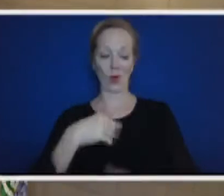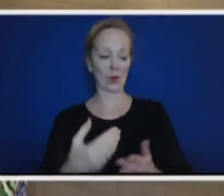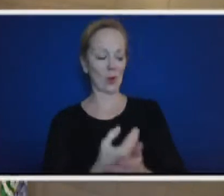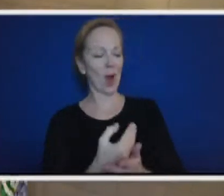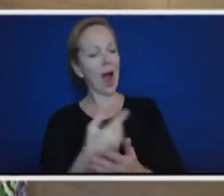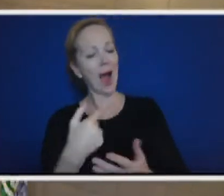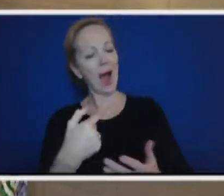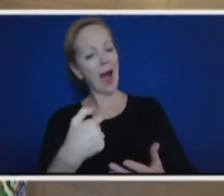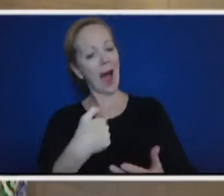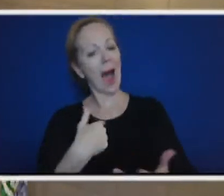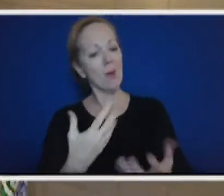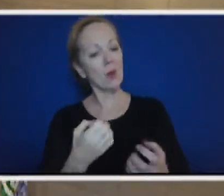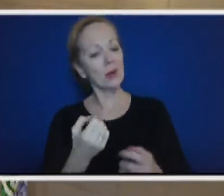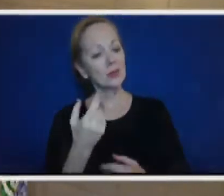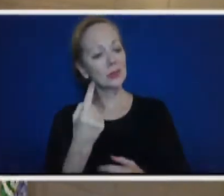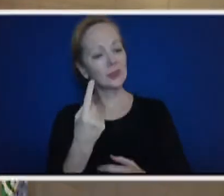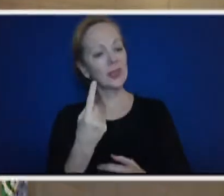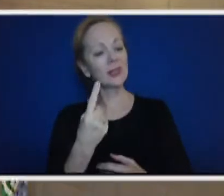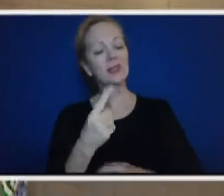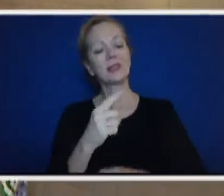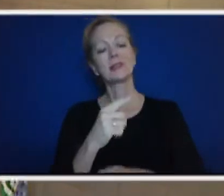also.